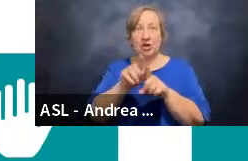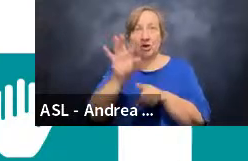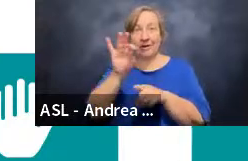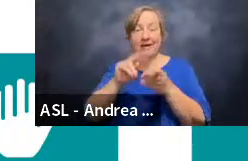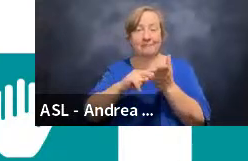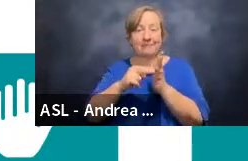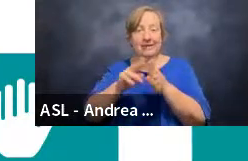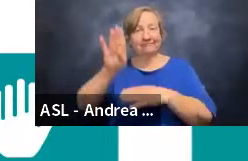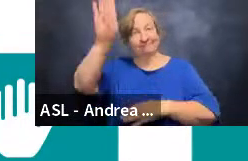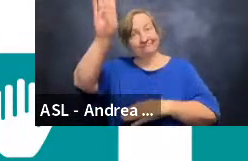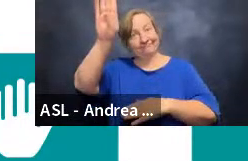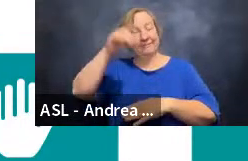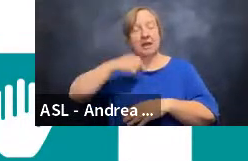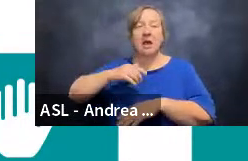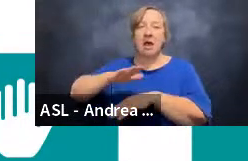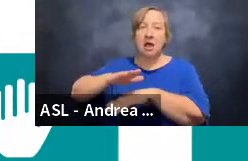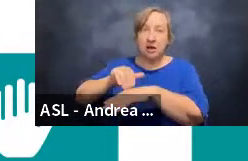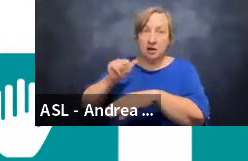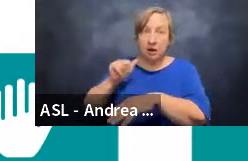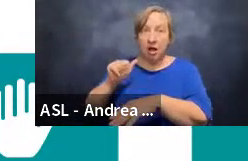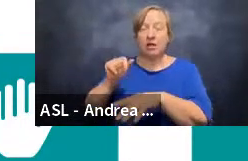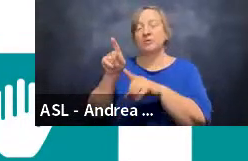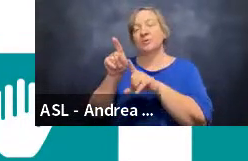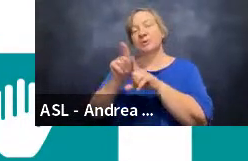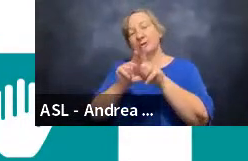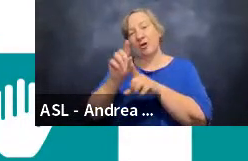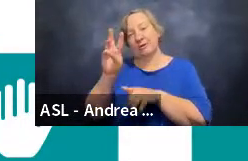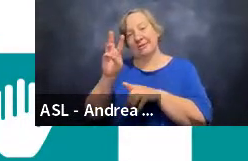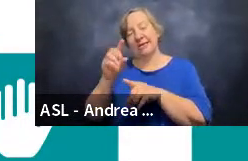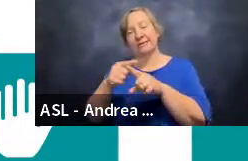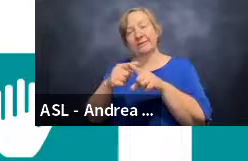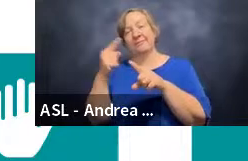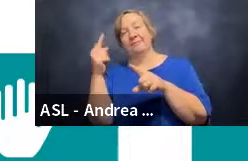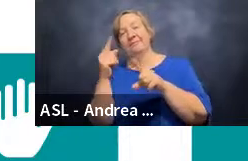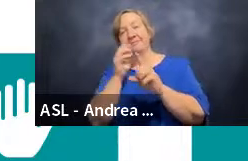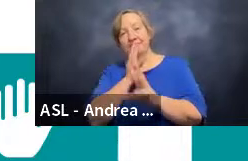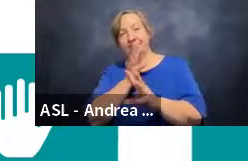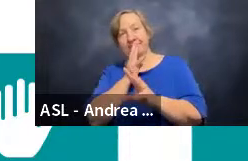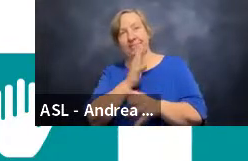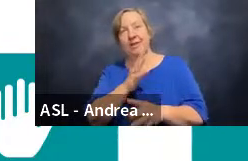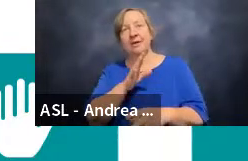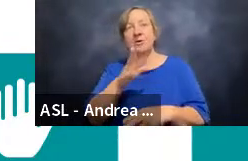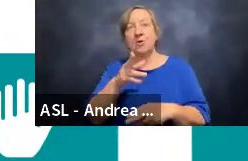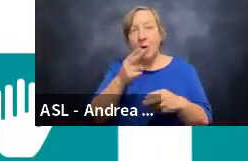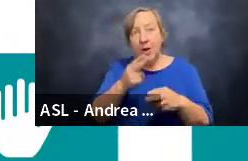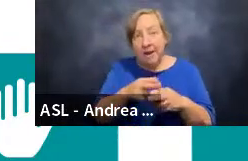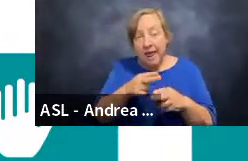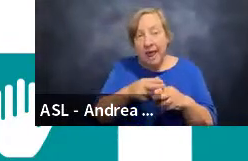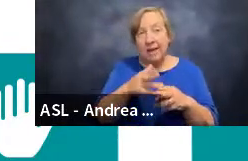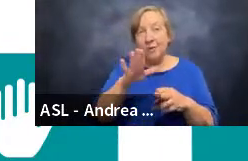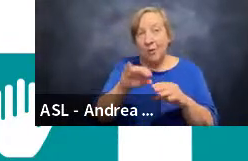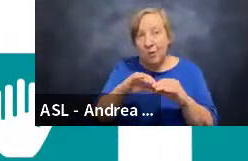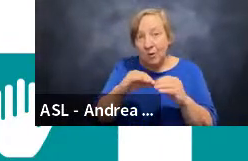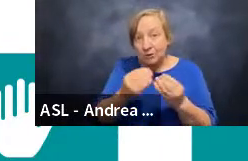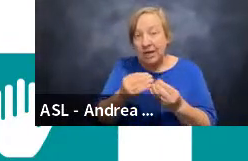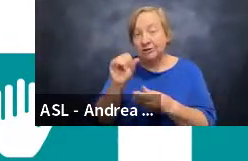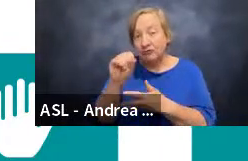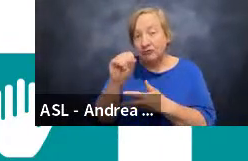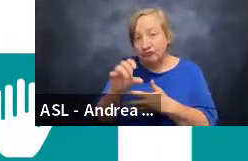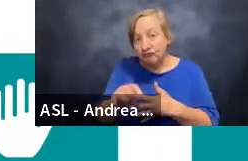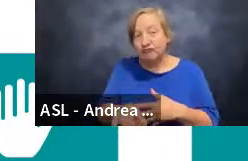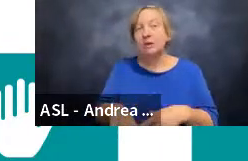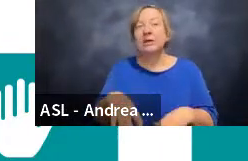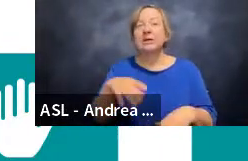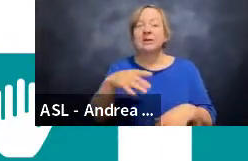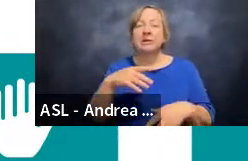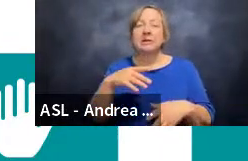you, *6 to unmute. We ask that you do provide your name and affiliation. We try to allow 10 minutes. We do have